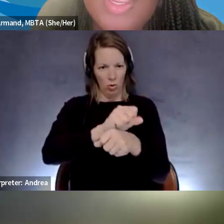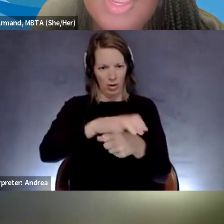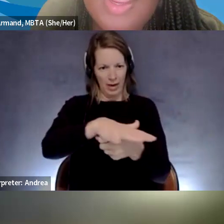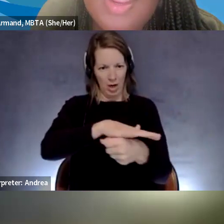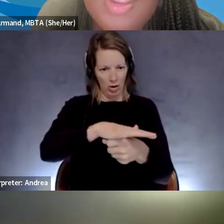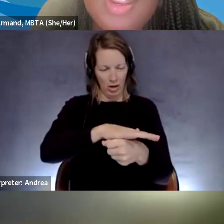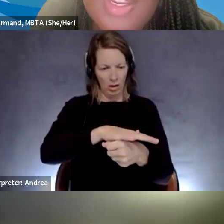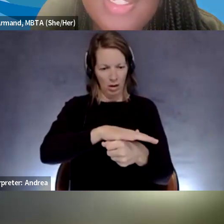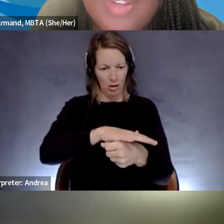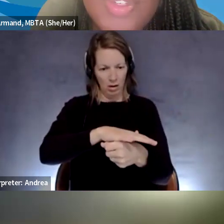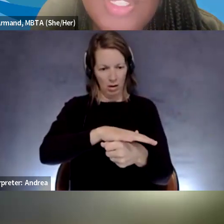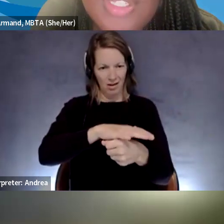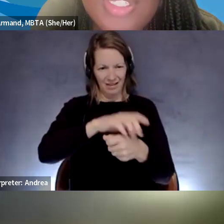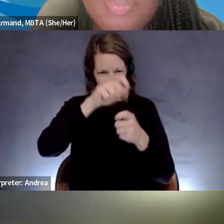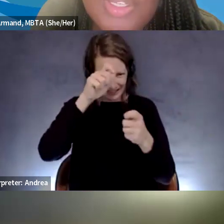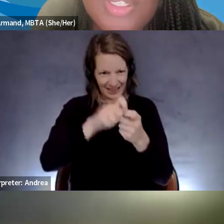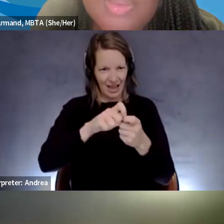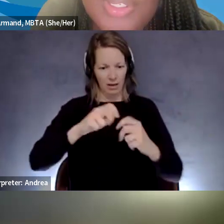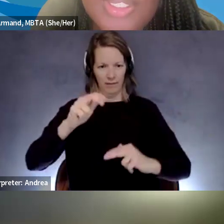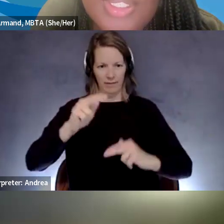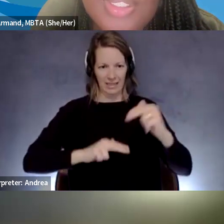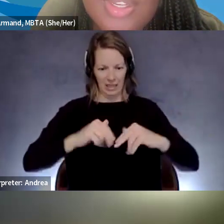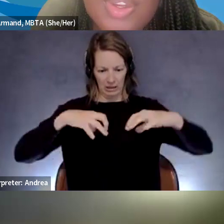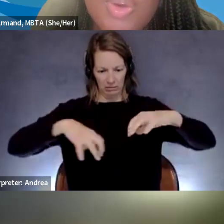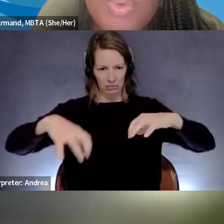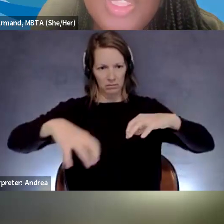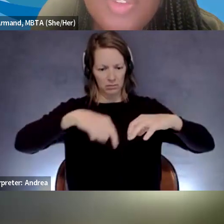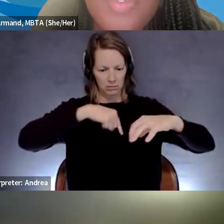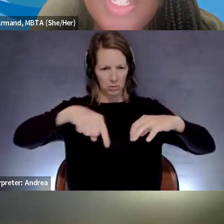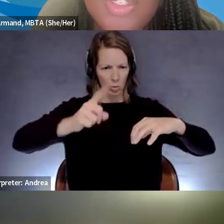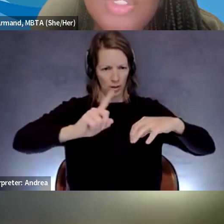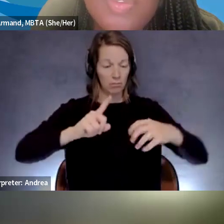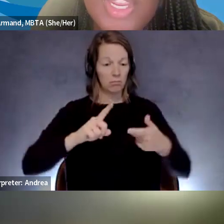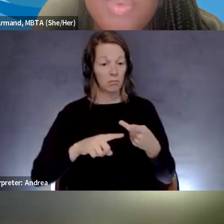of the exact facilities and buildings.